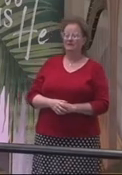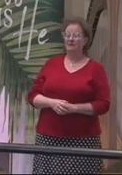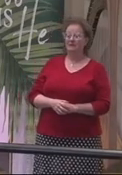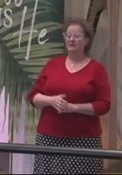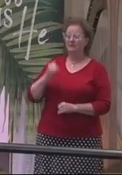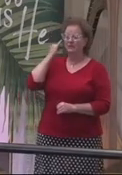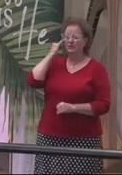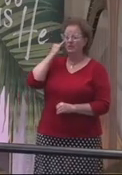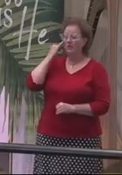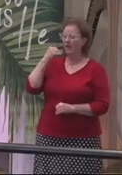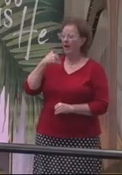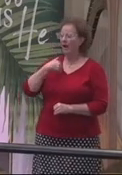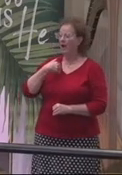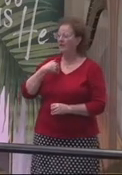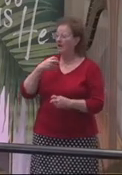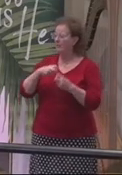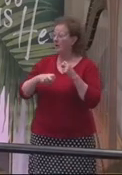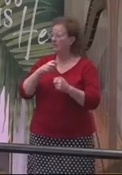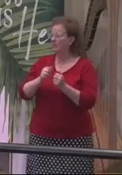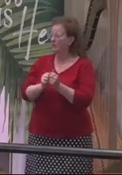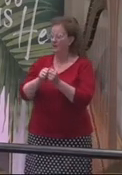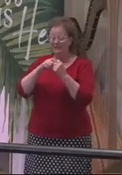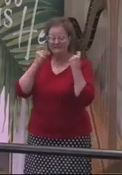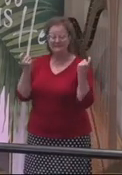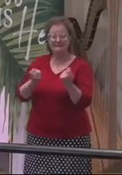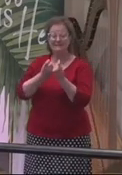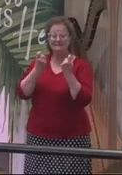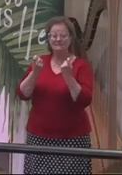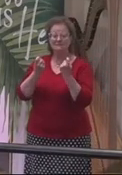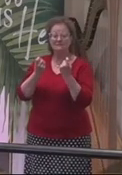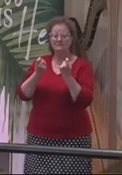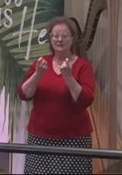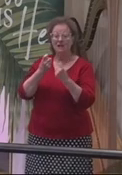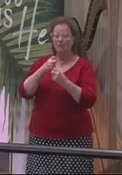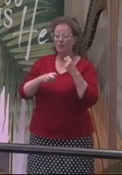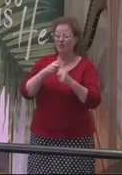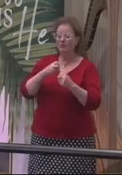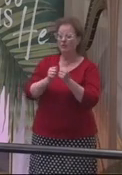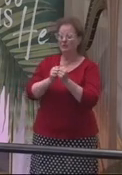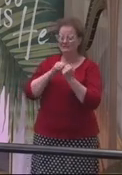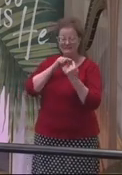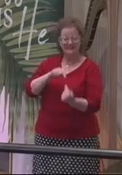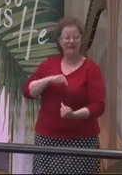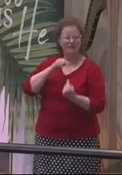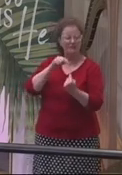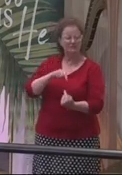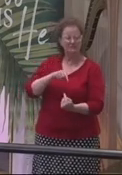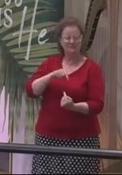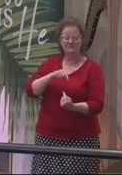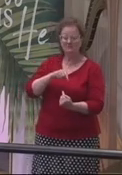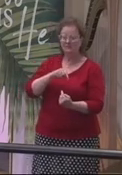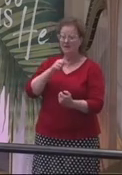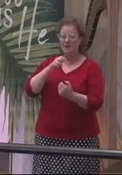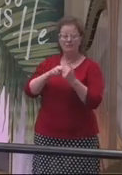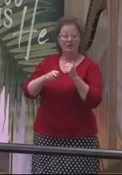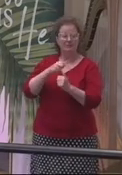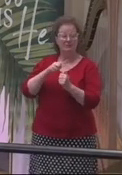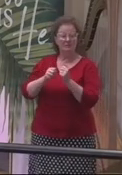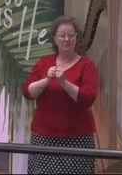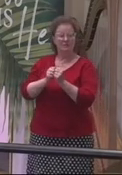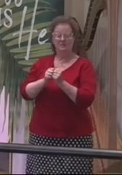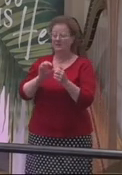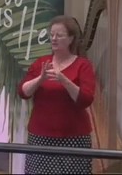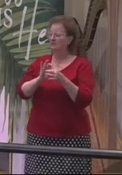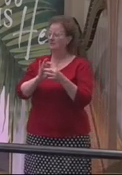have a problem with sin, if you have a problem with suffering, if you have a problem with